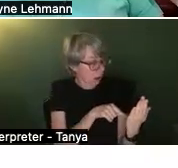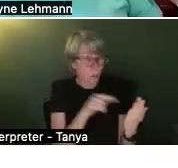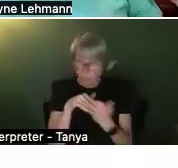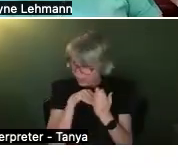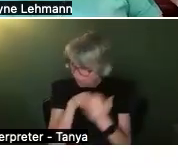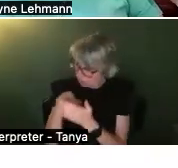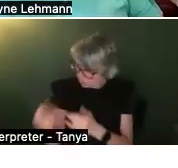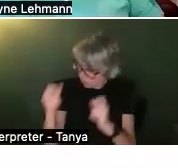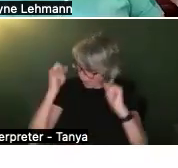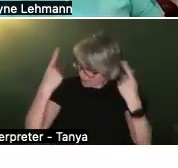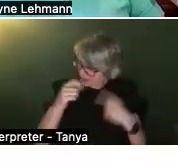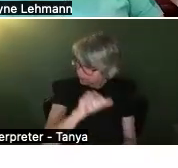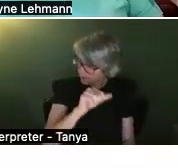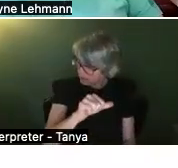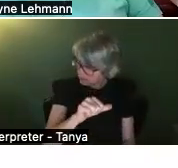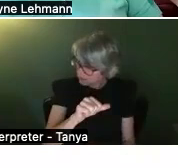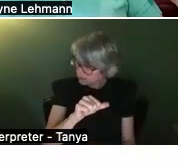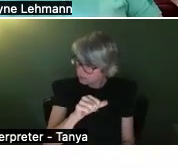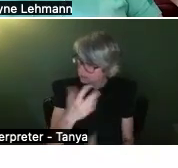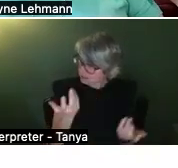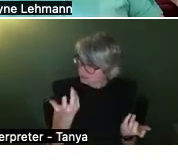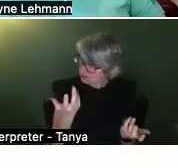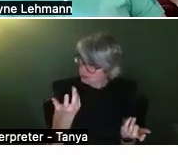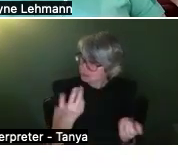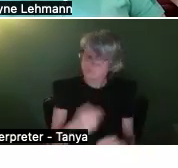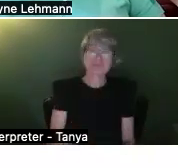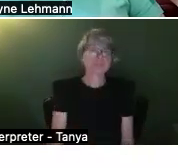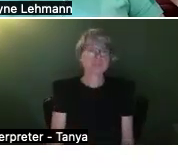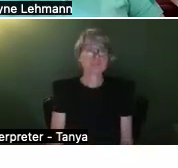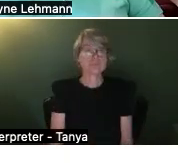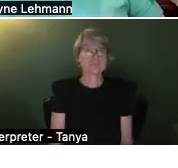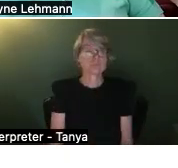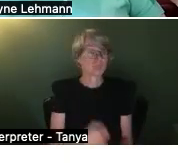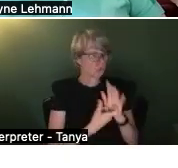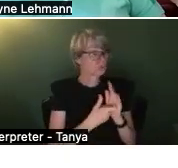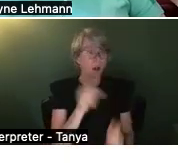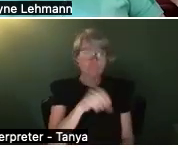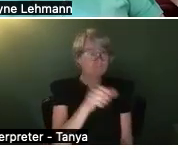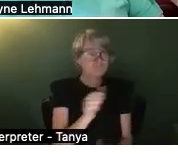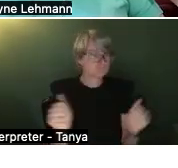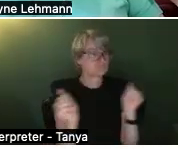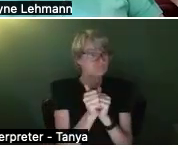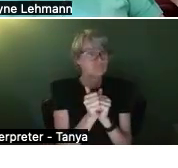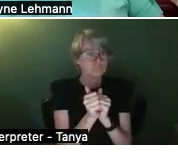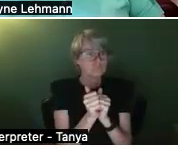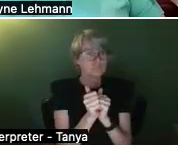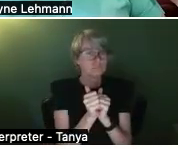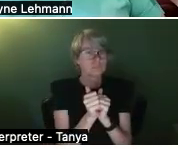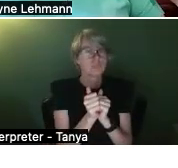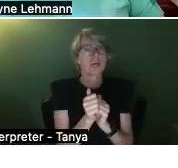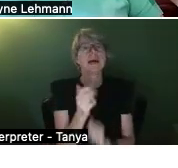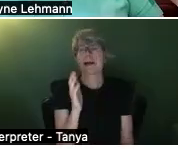Health Record or something like that, would that make your job easier? And he agreed that it would. And it's one of the things